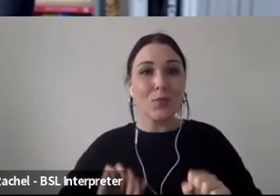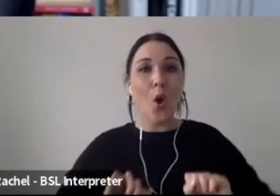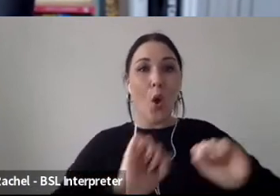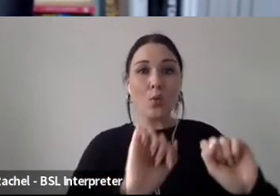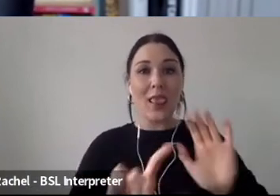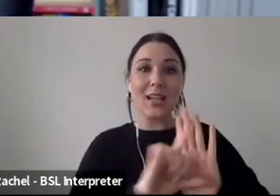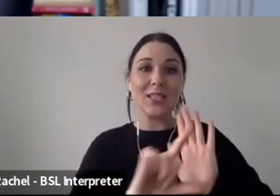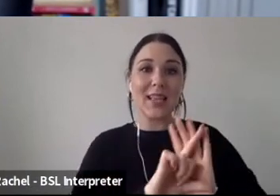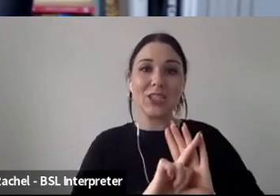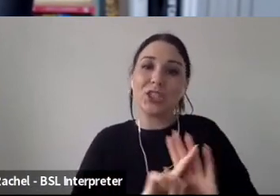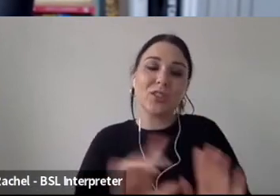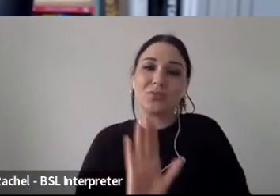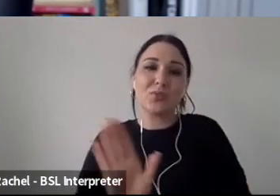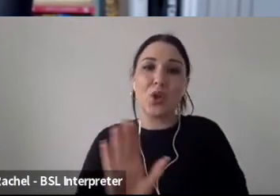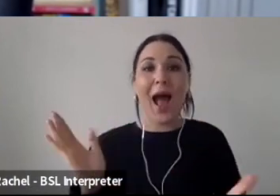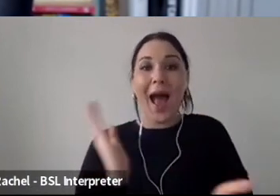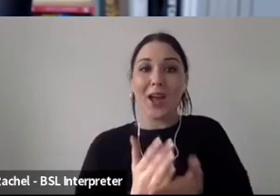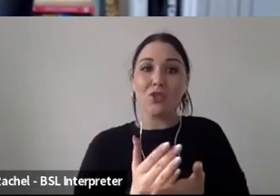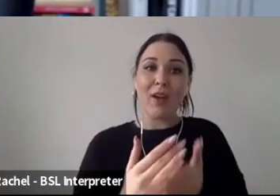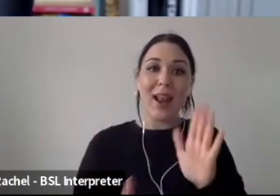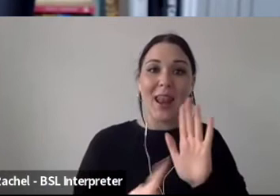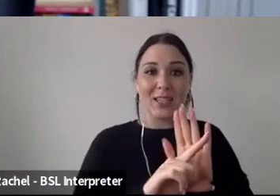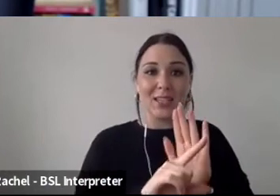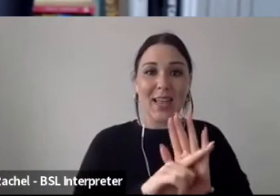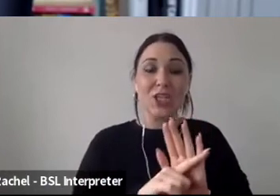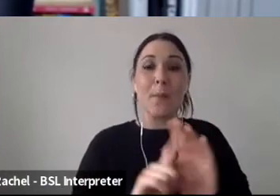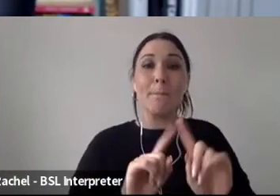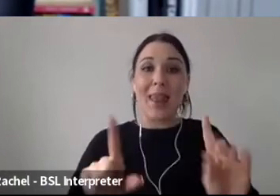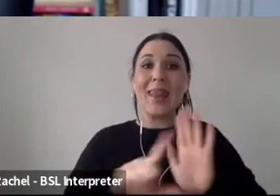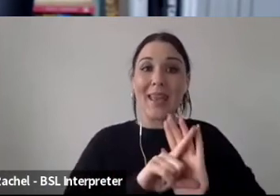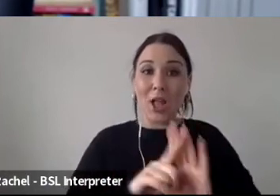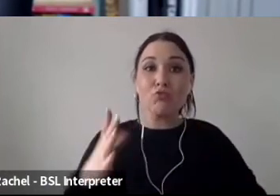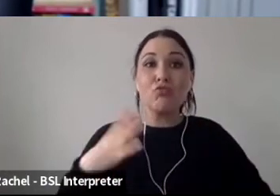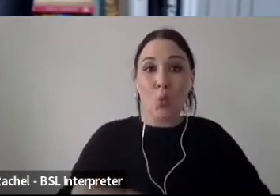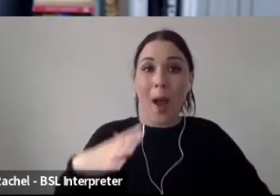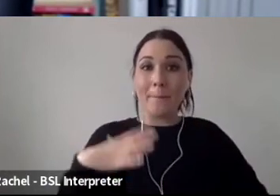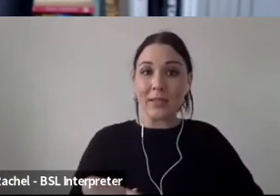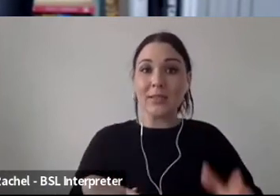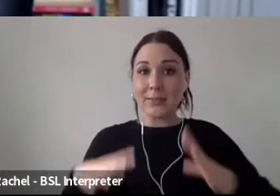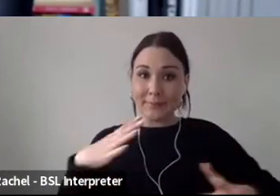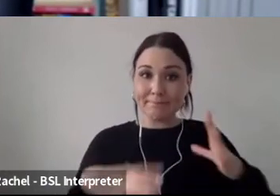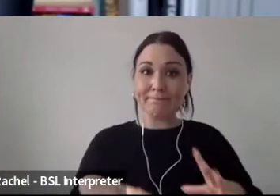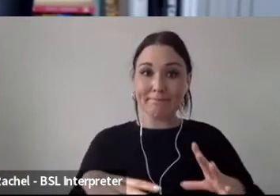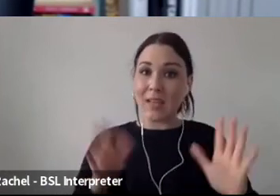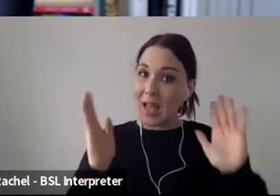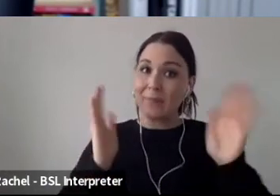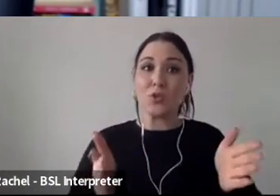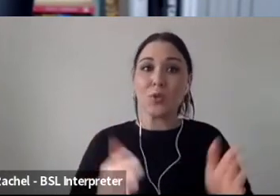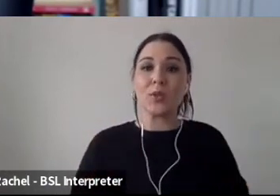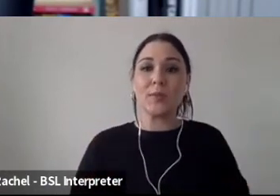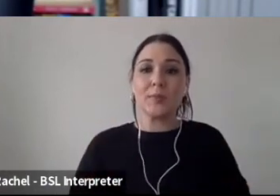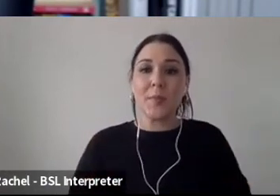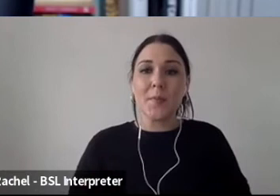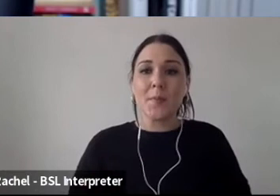so it's not accurate to call it legislation, but it is a legal requirement. So it is still mandatory.